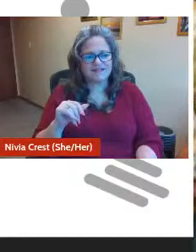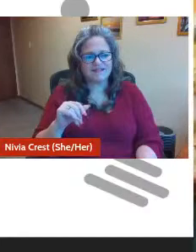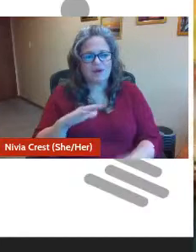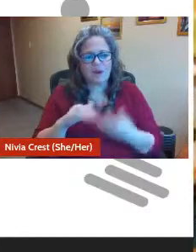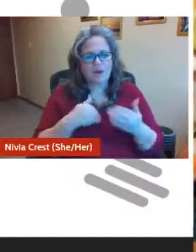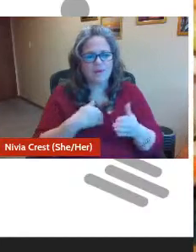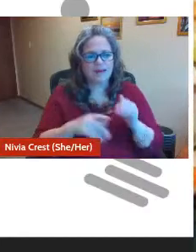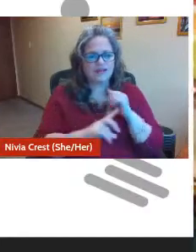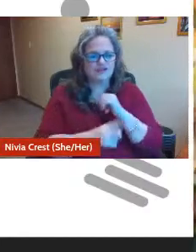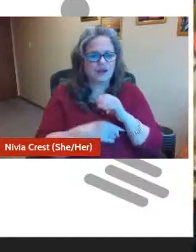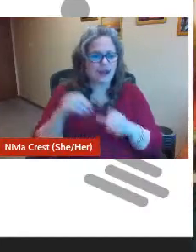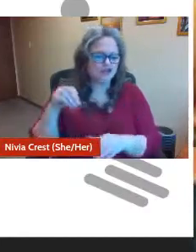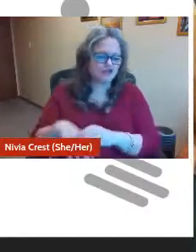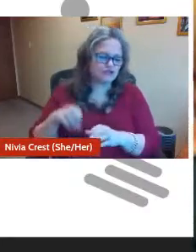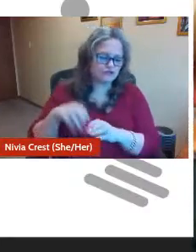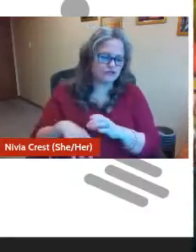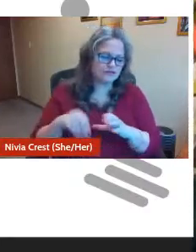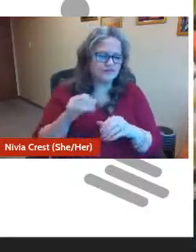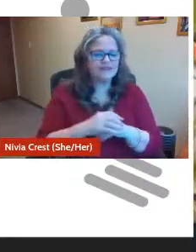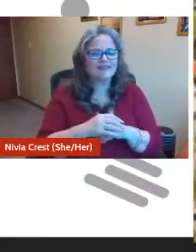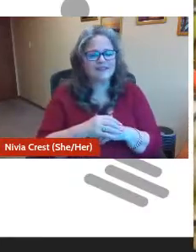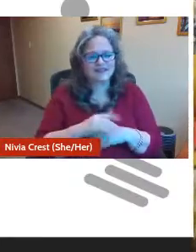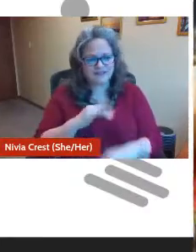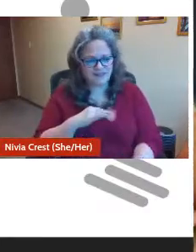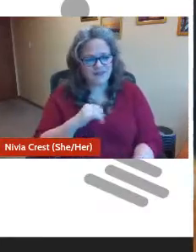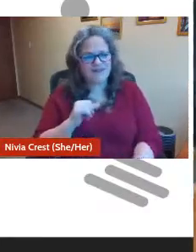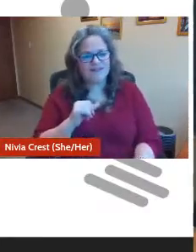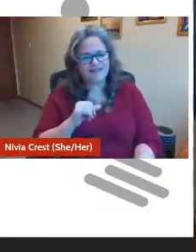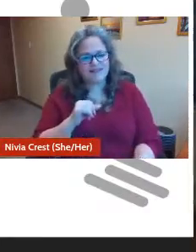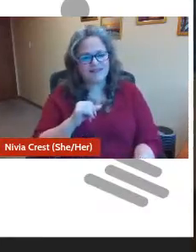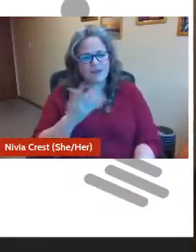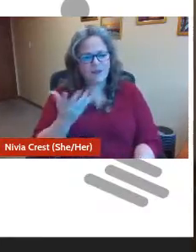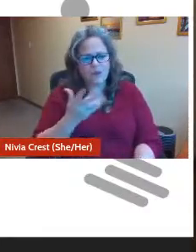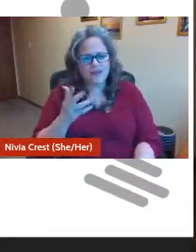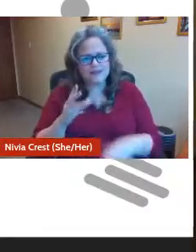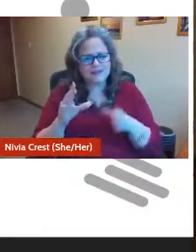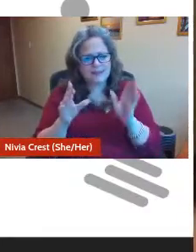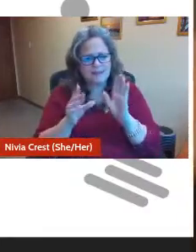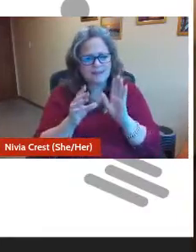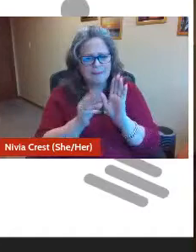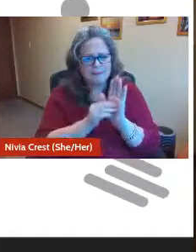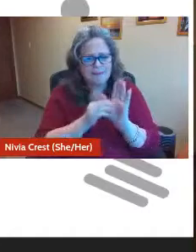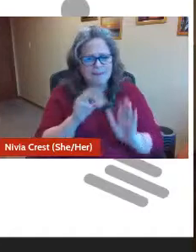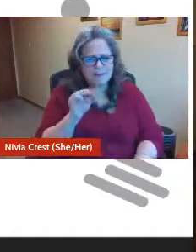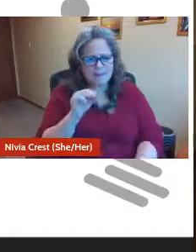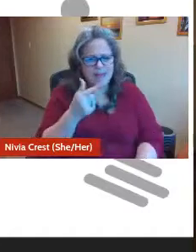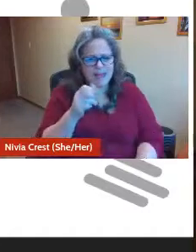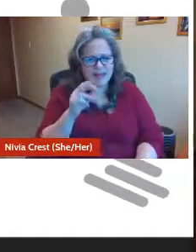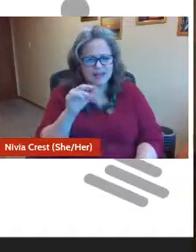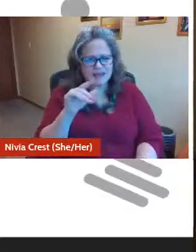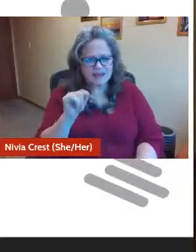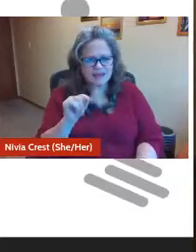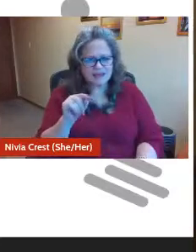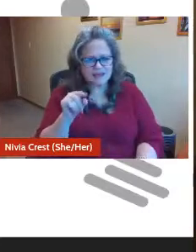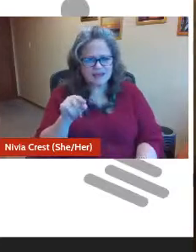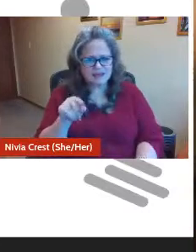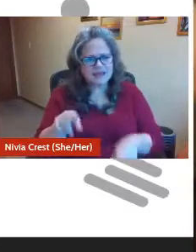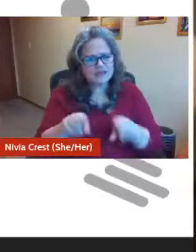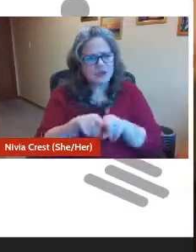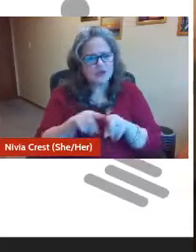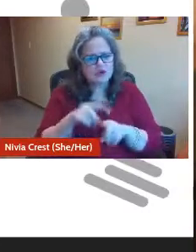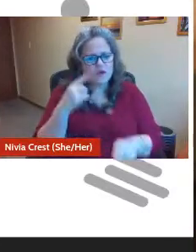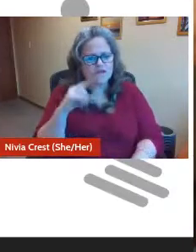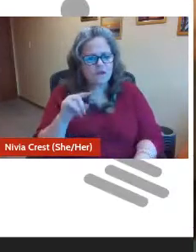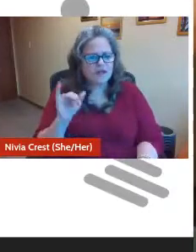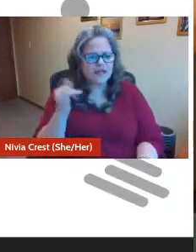in. Oh, that's cool. Mm-hmm. What's the magnet for on there? The magnet here is also for,